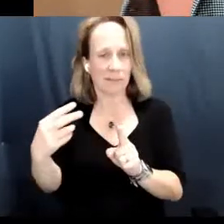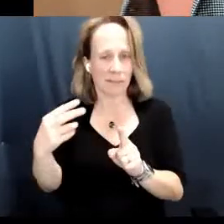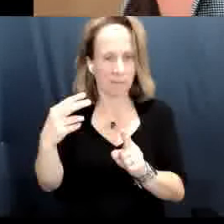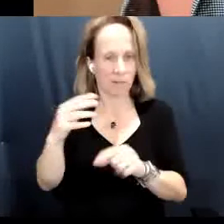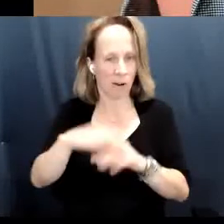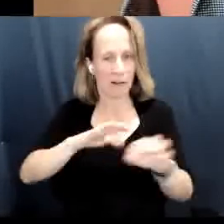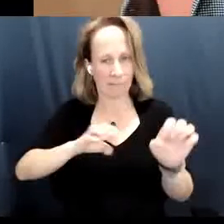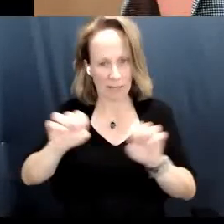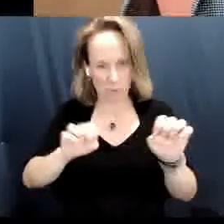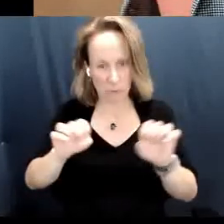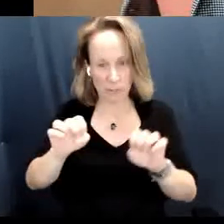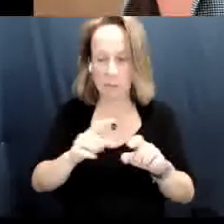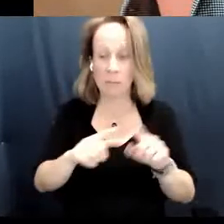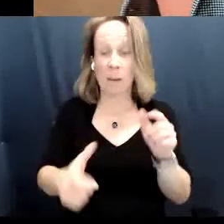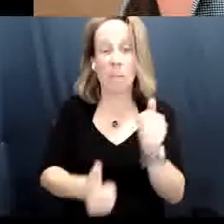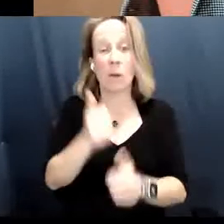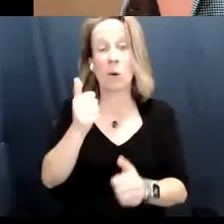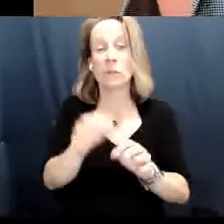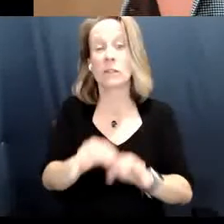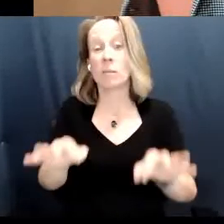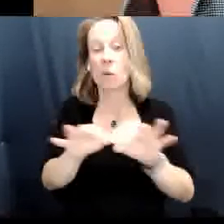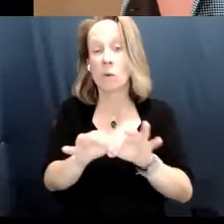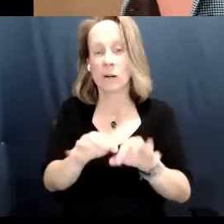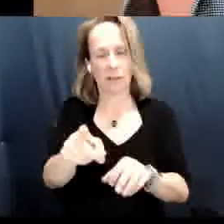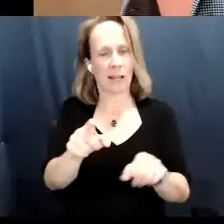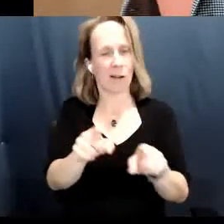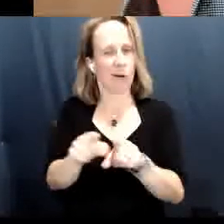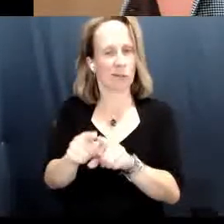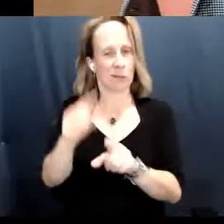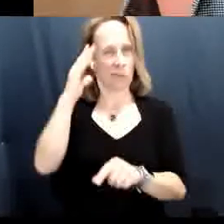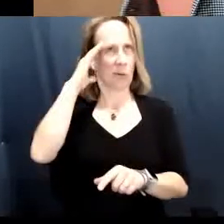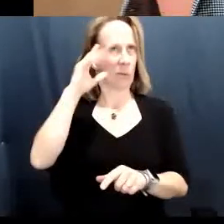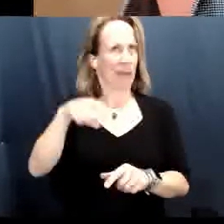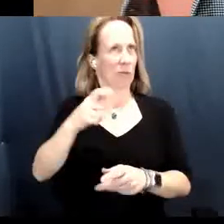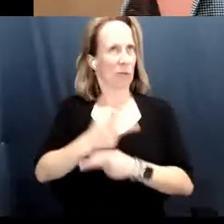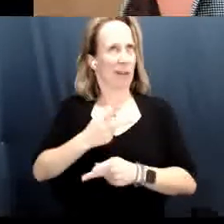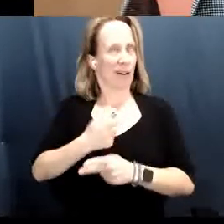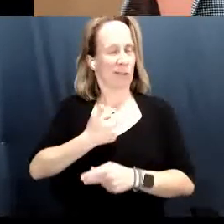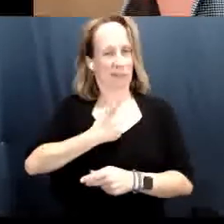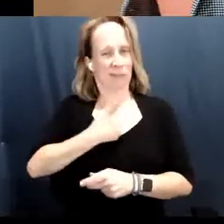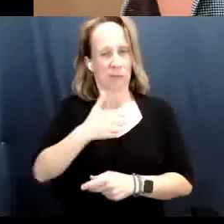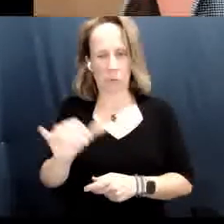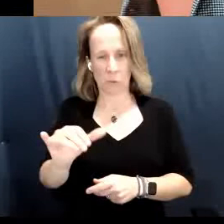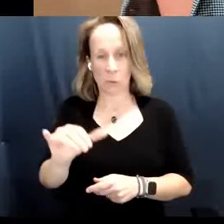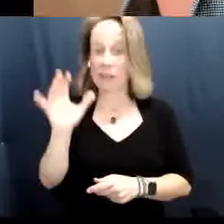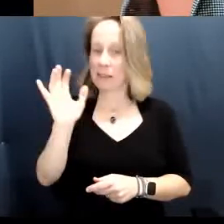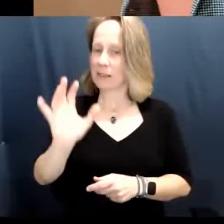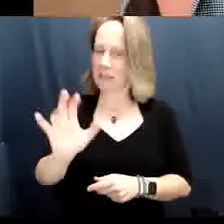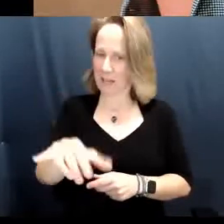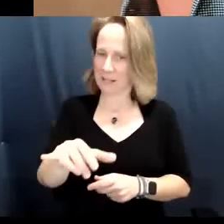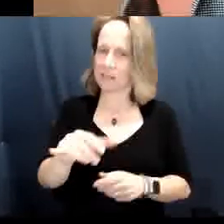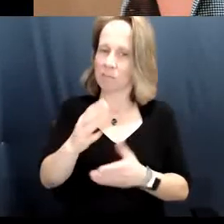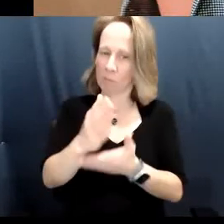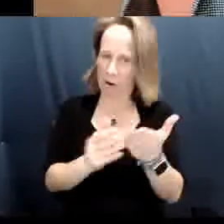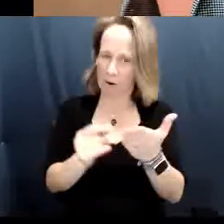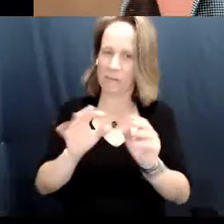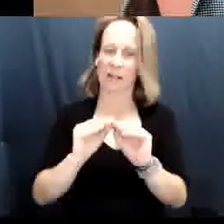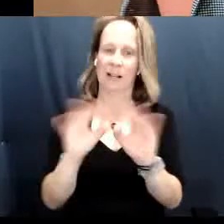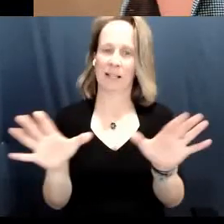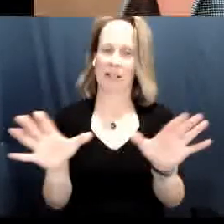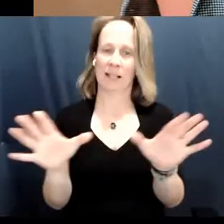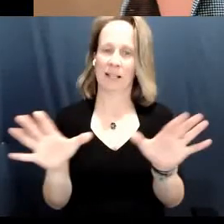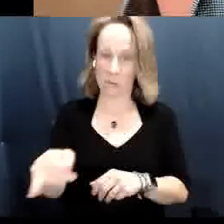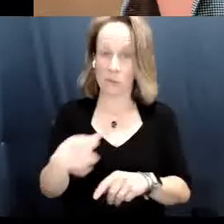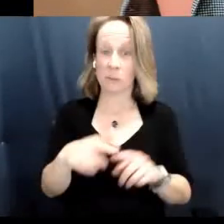But most importantly, they also practice self-care. And this also goes back to having clear boundaries, but especially after the support